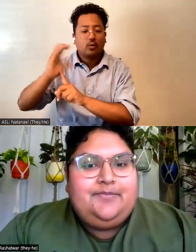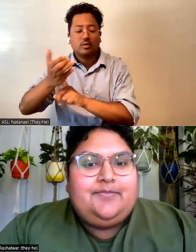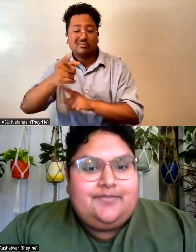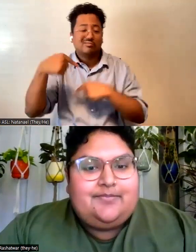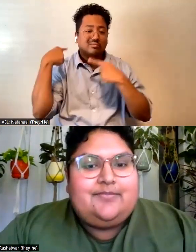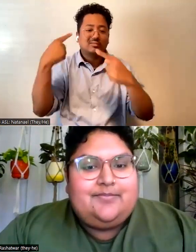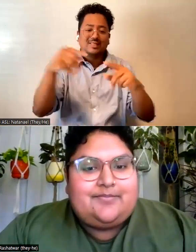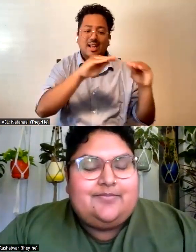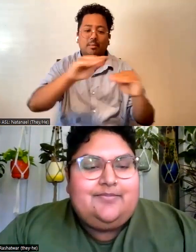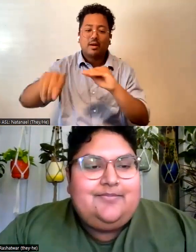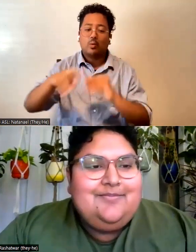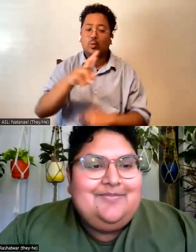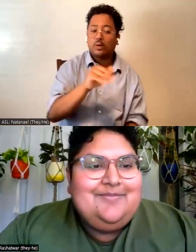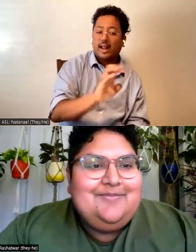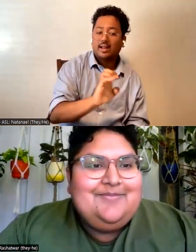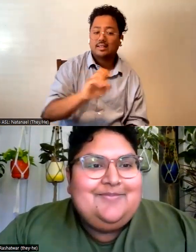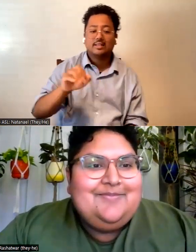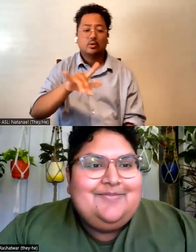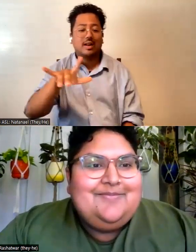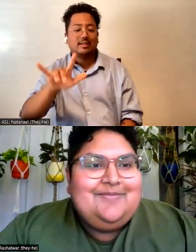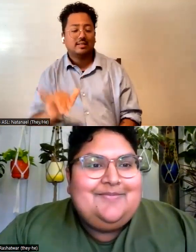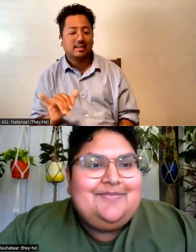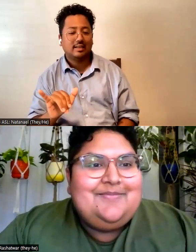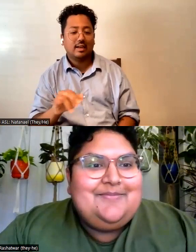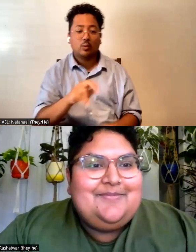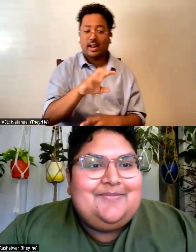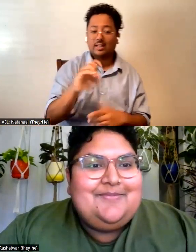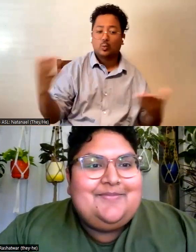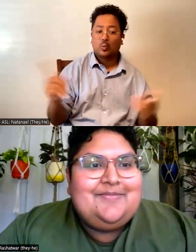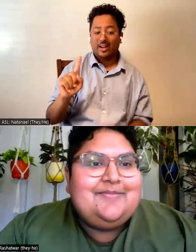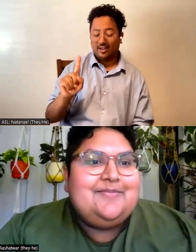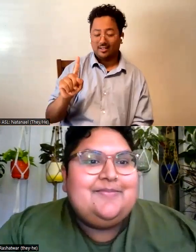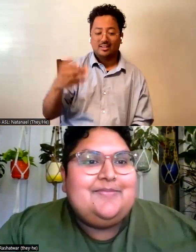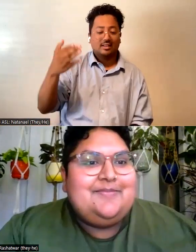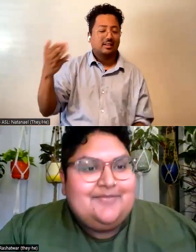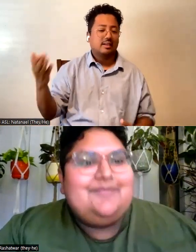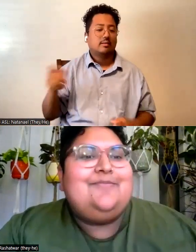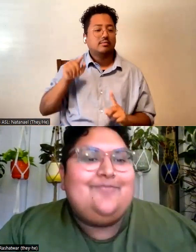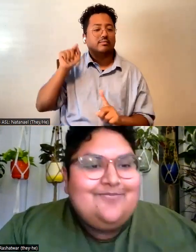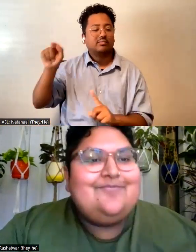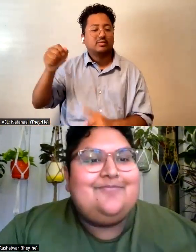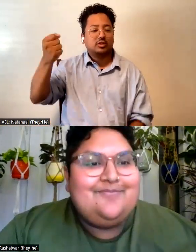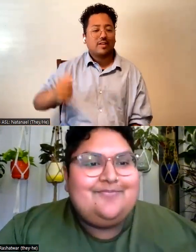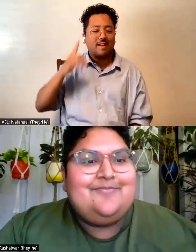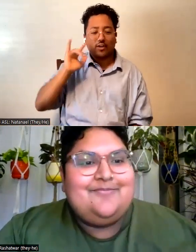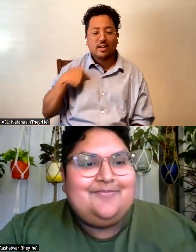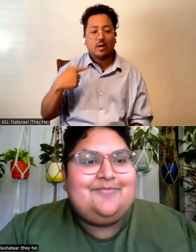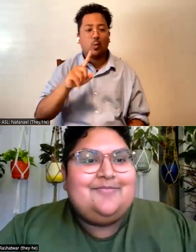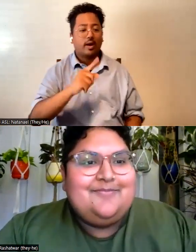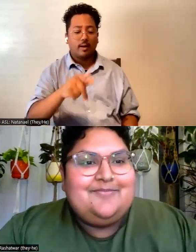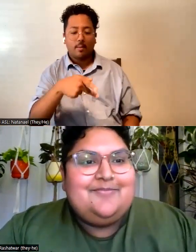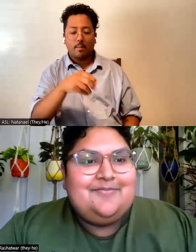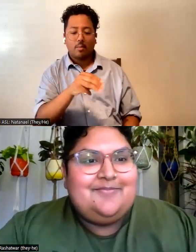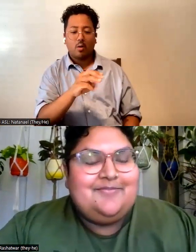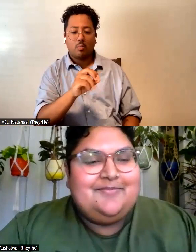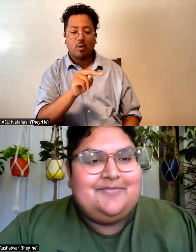gender, sexuality, and the body at both the University of Southern California and Pomona College, as well as facilitated